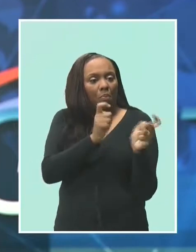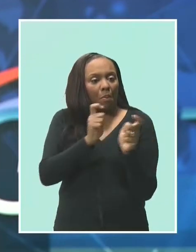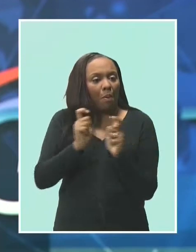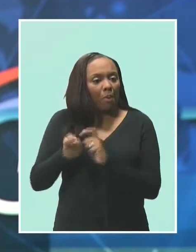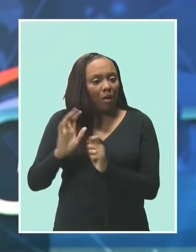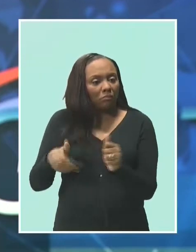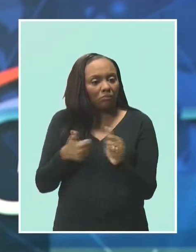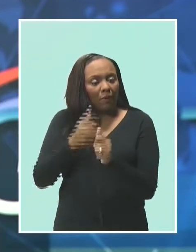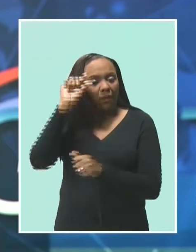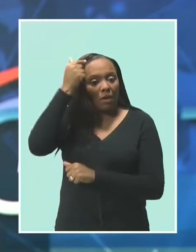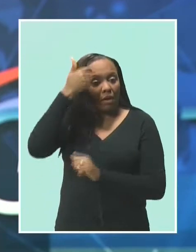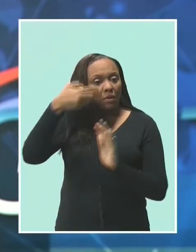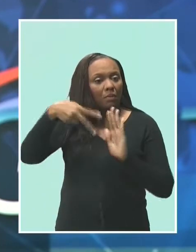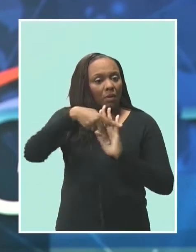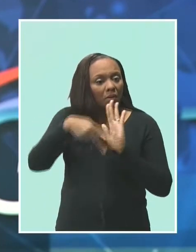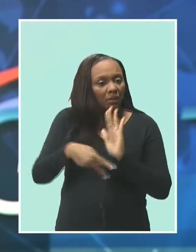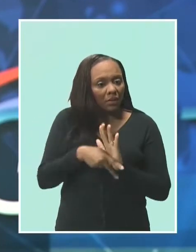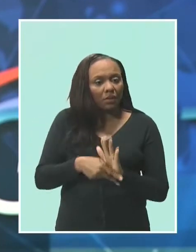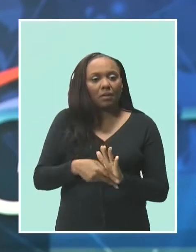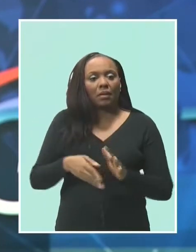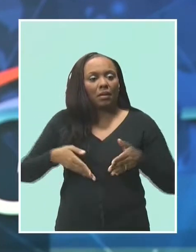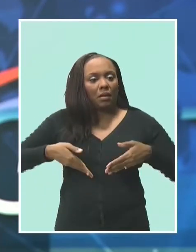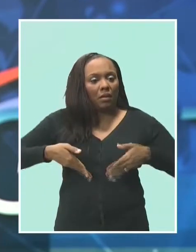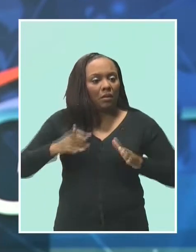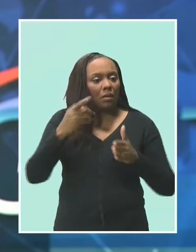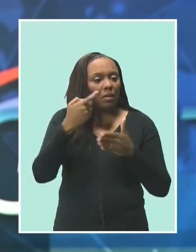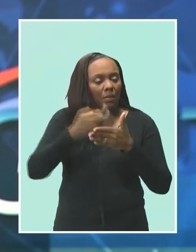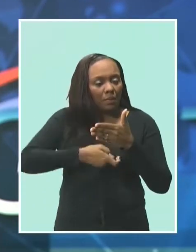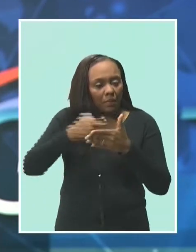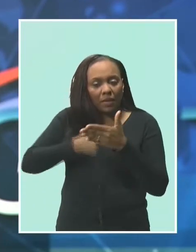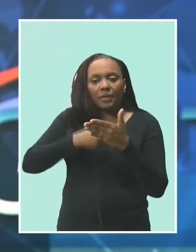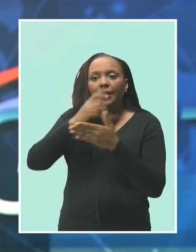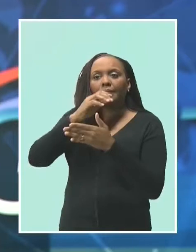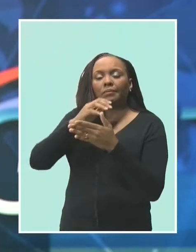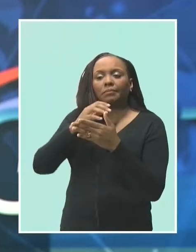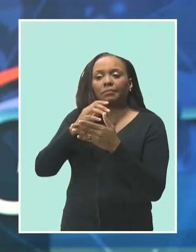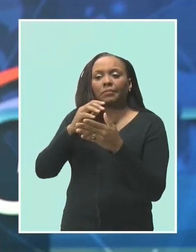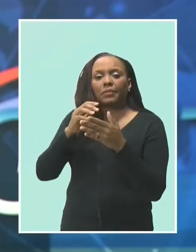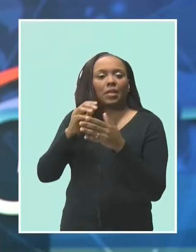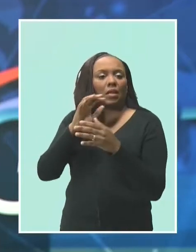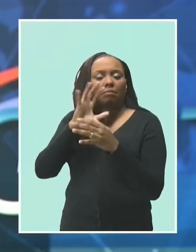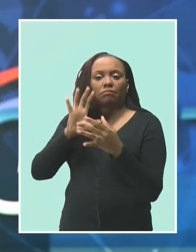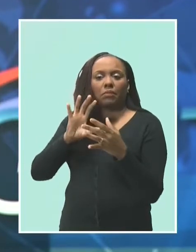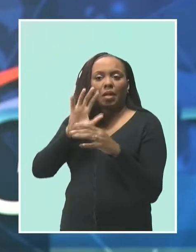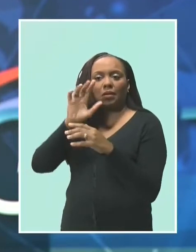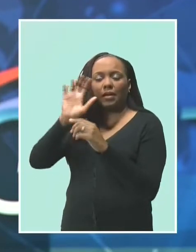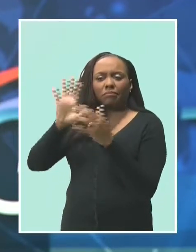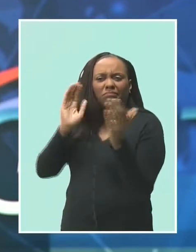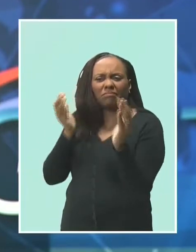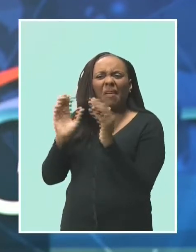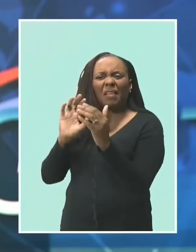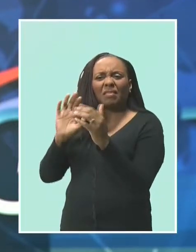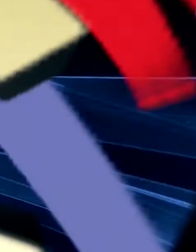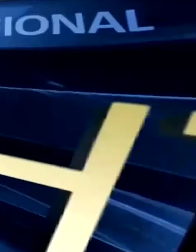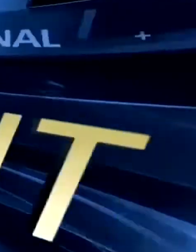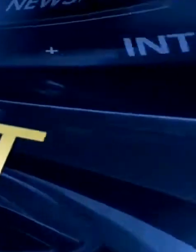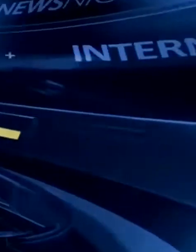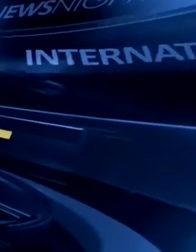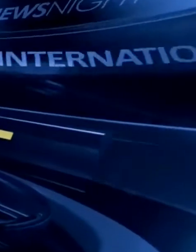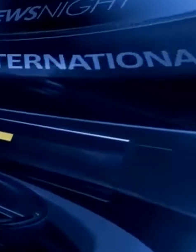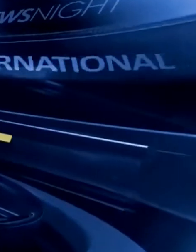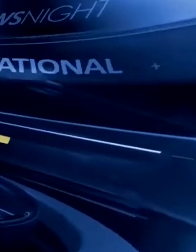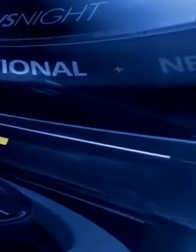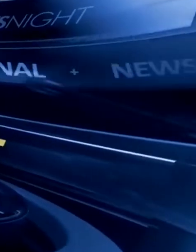in keeping with government's policy of allowing retail prices to be reflective of those on the international market.